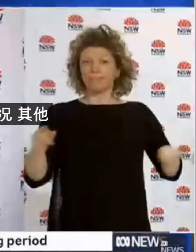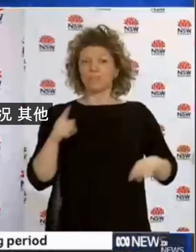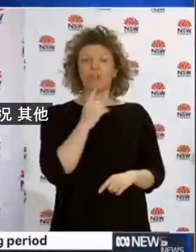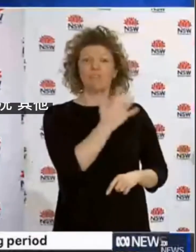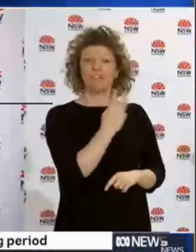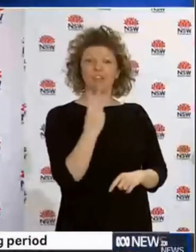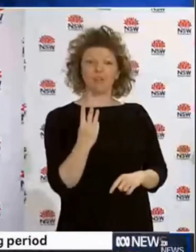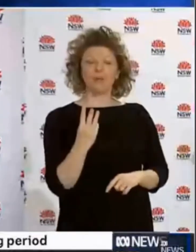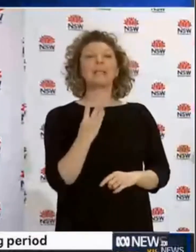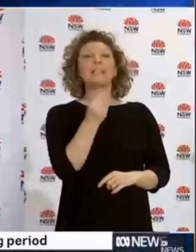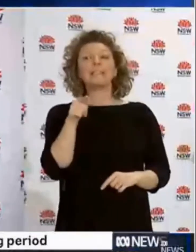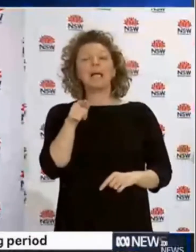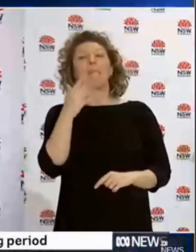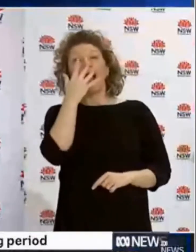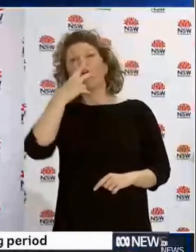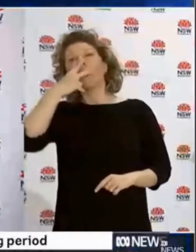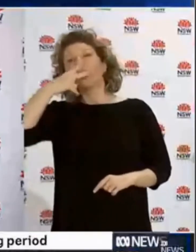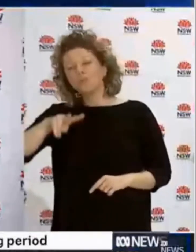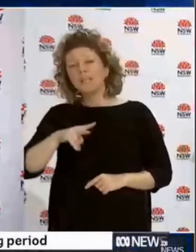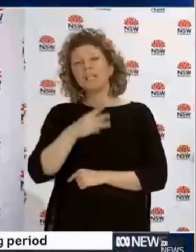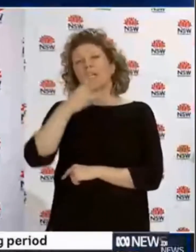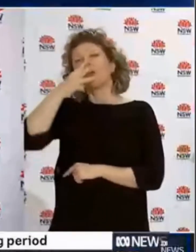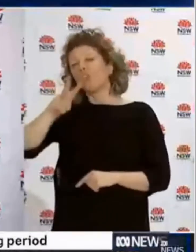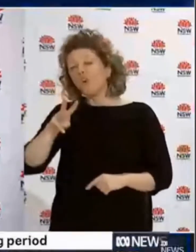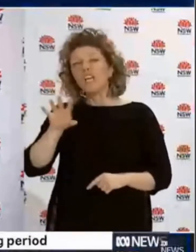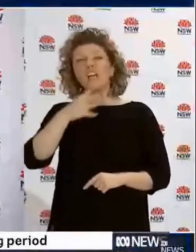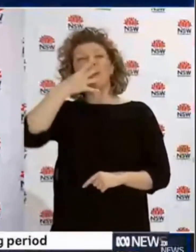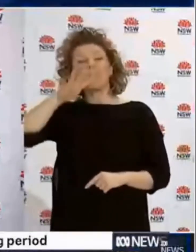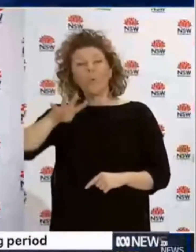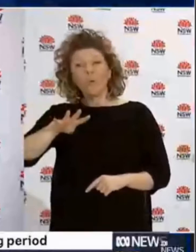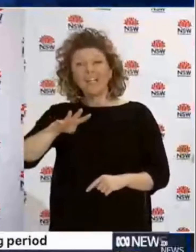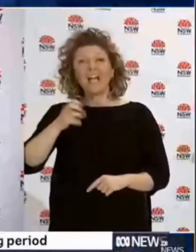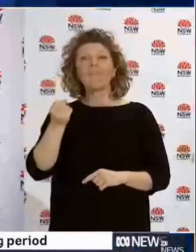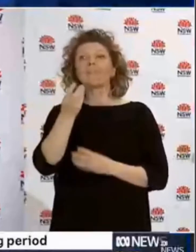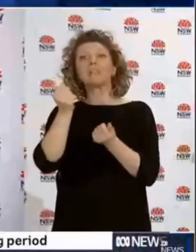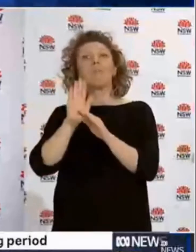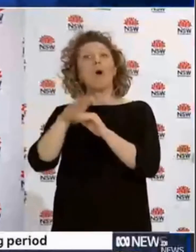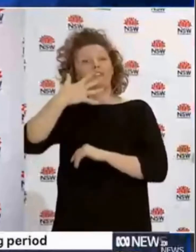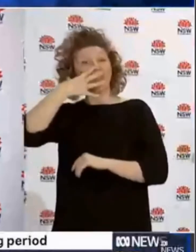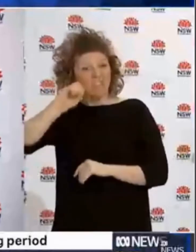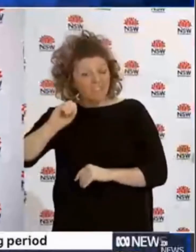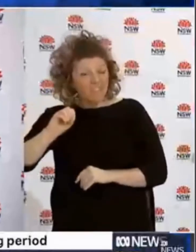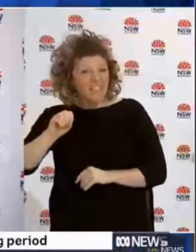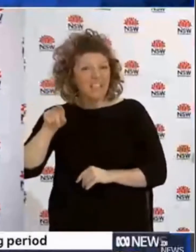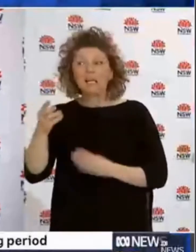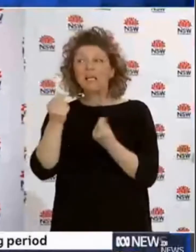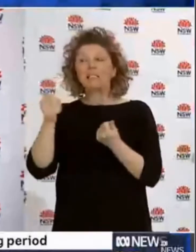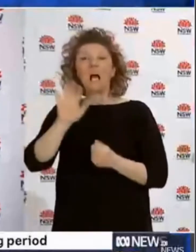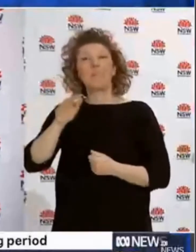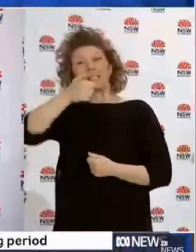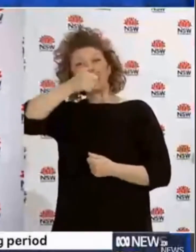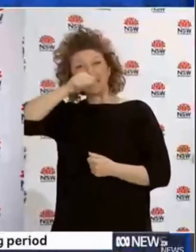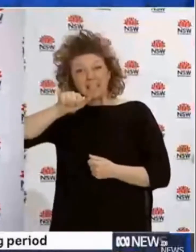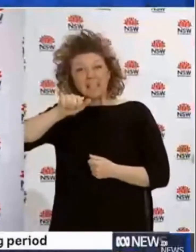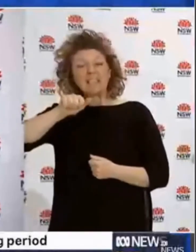20s, 4 are in their 30s, 1 is in their 40s, 18 in their 50s, 14 are in their 60s, 9 are in